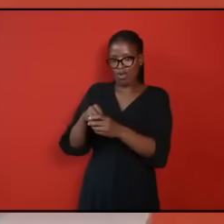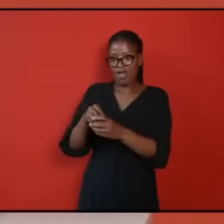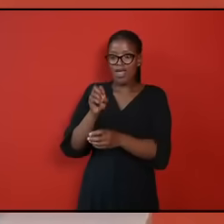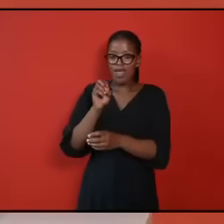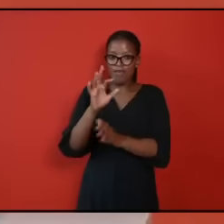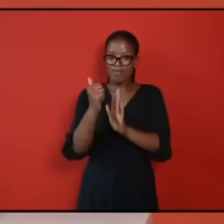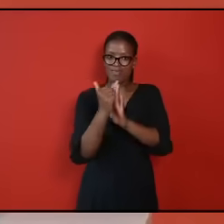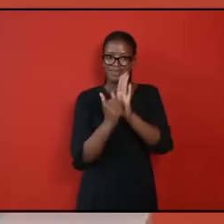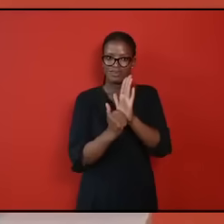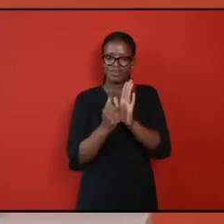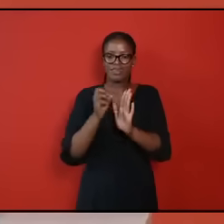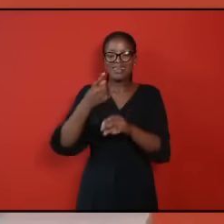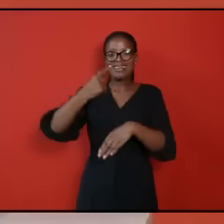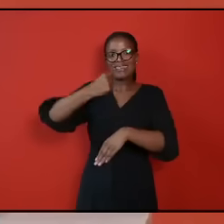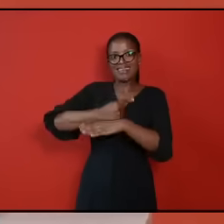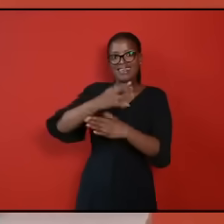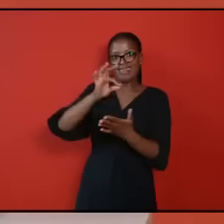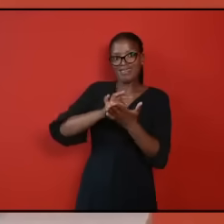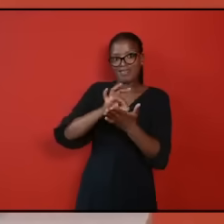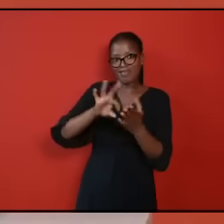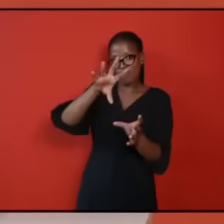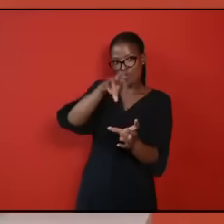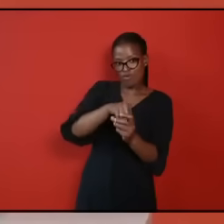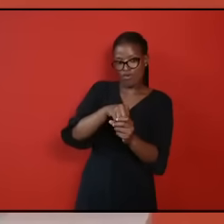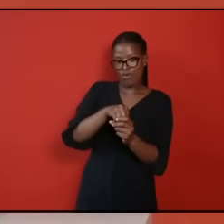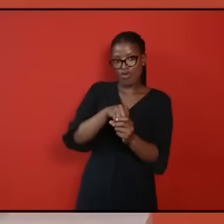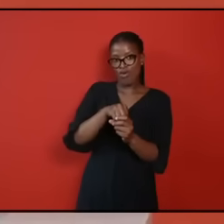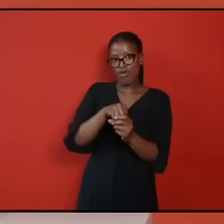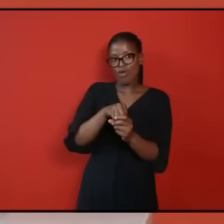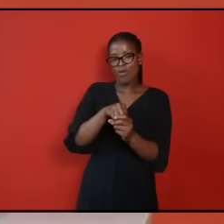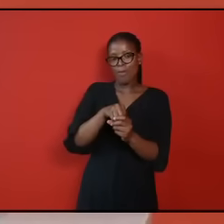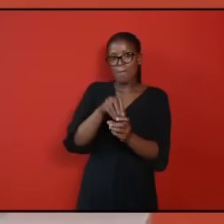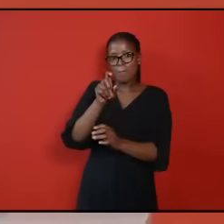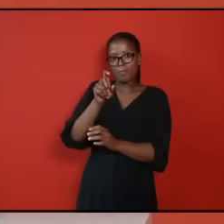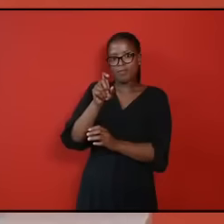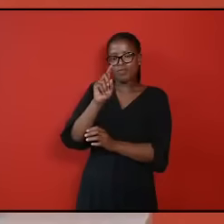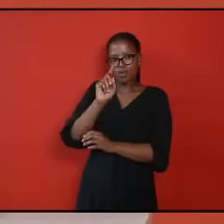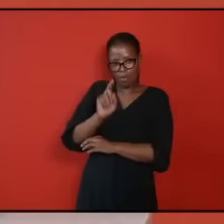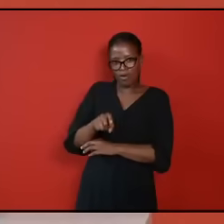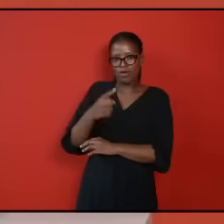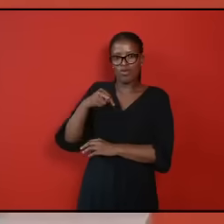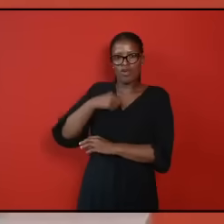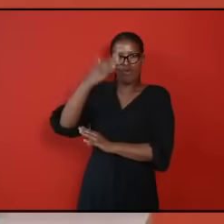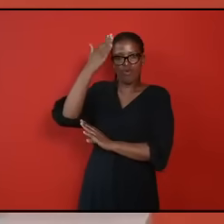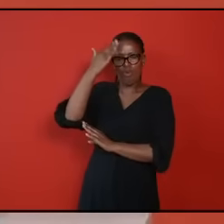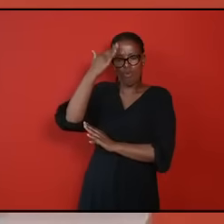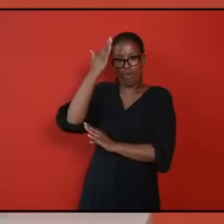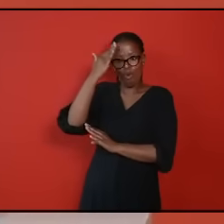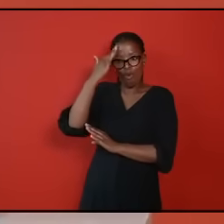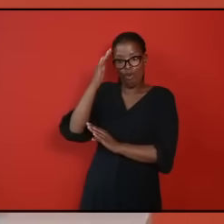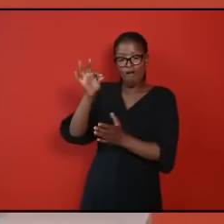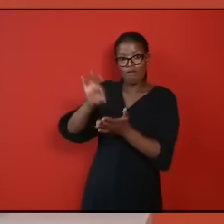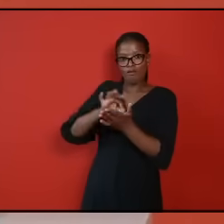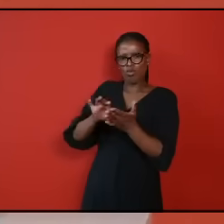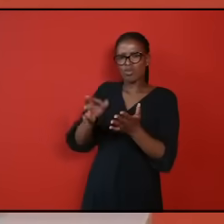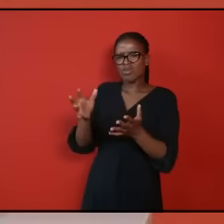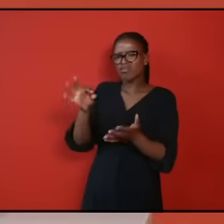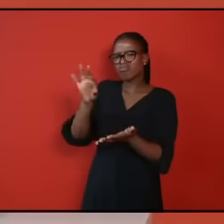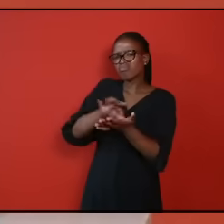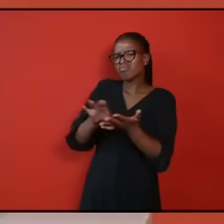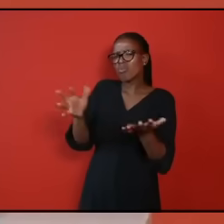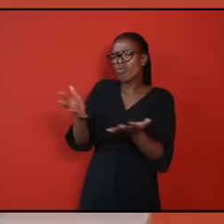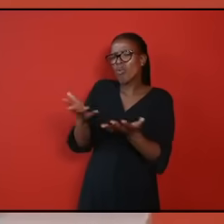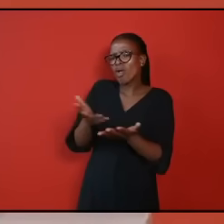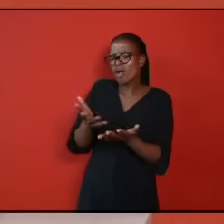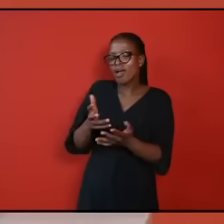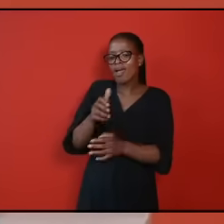On the day of election, that voter, we must know where that voter is. So that app must be